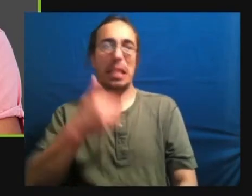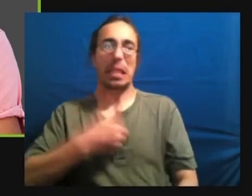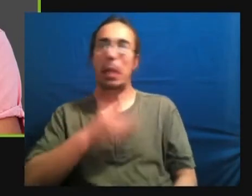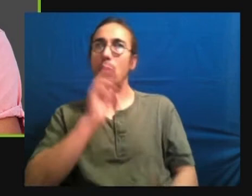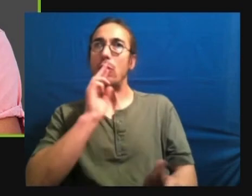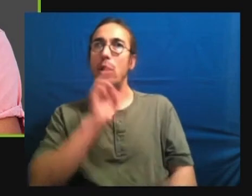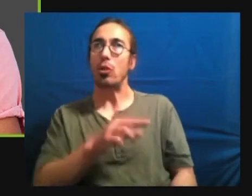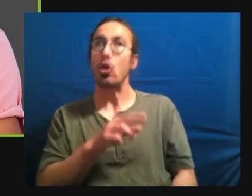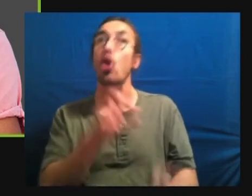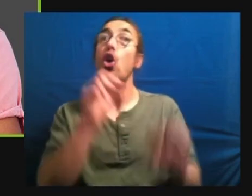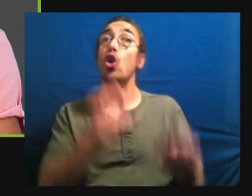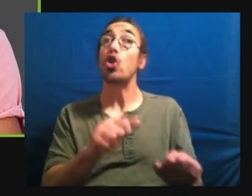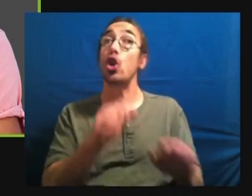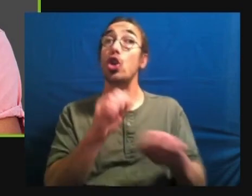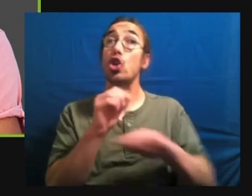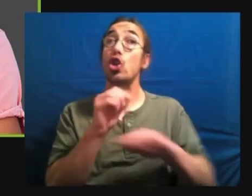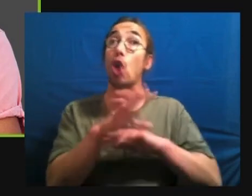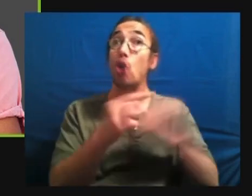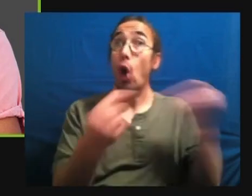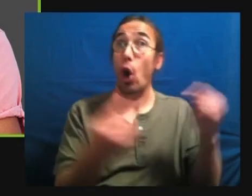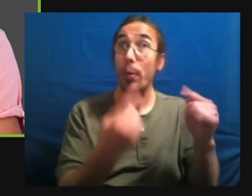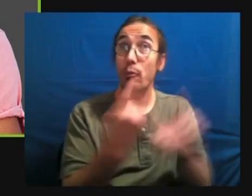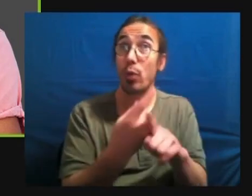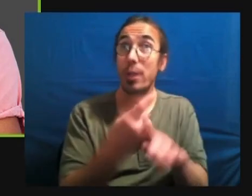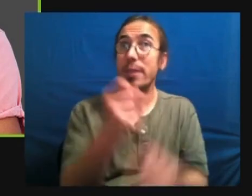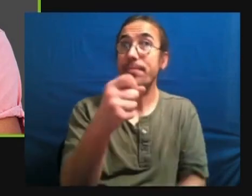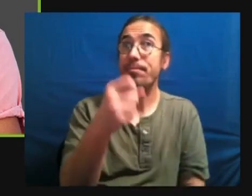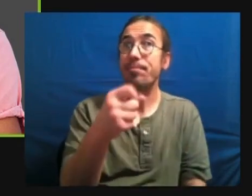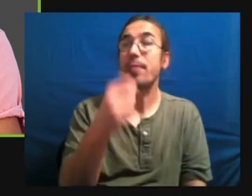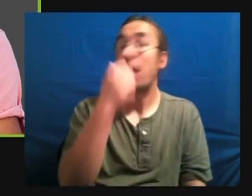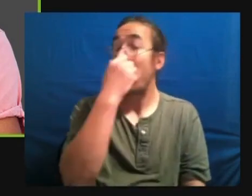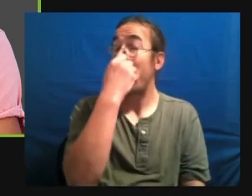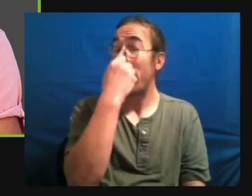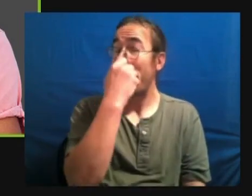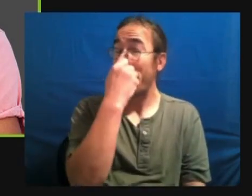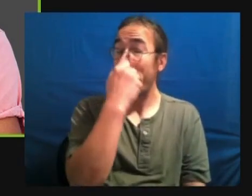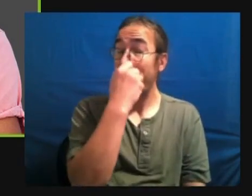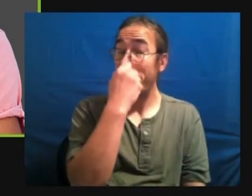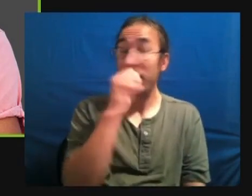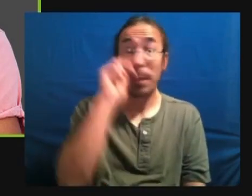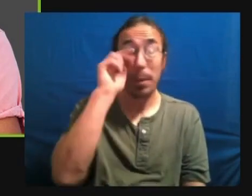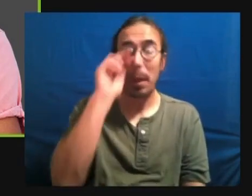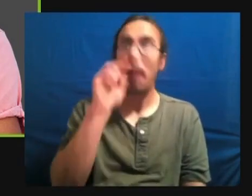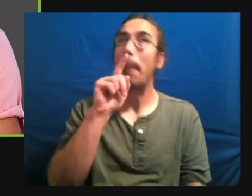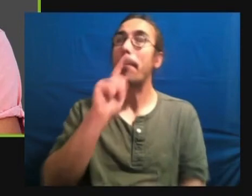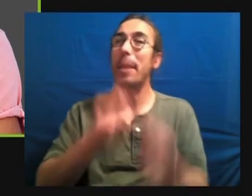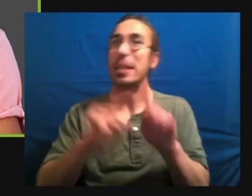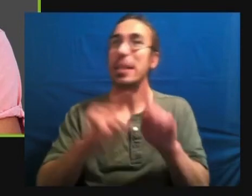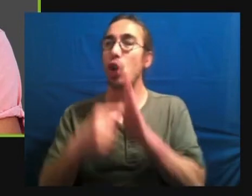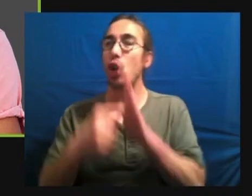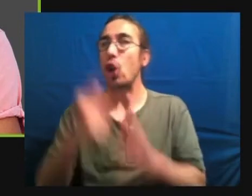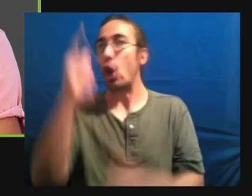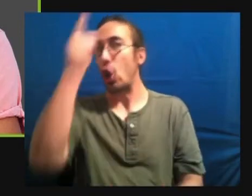harm, right? But he engages in logical empathy. He